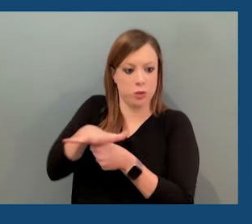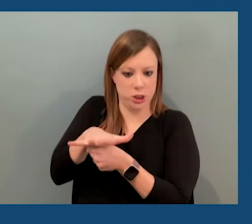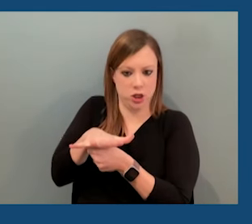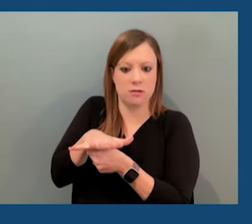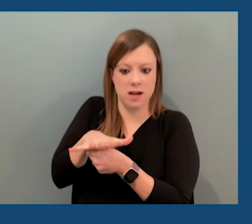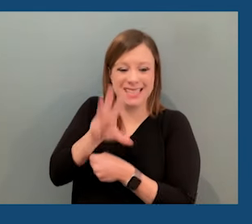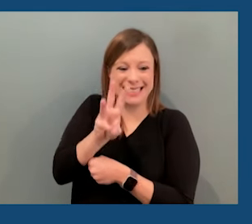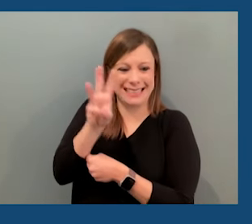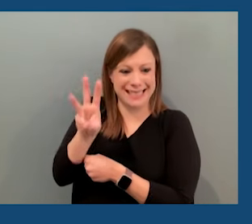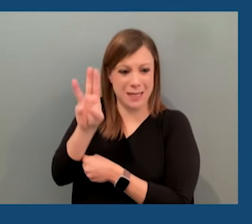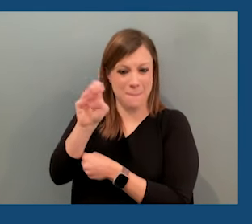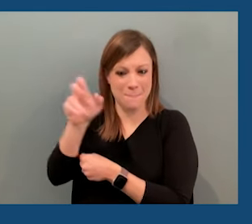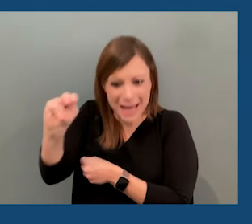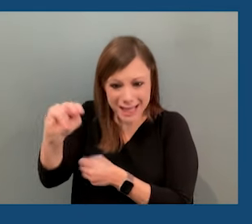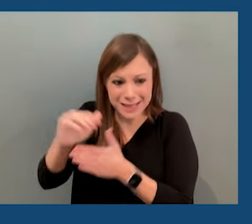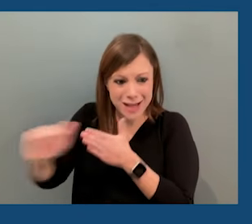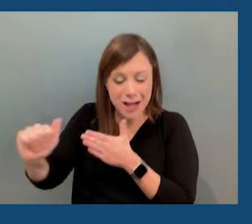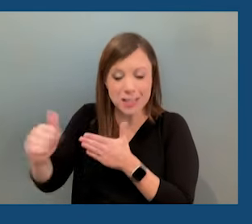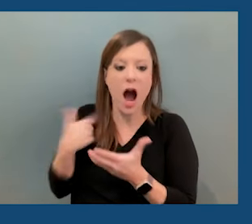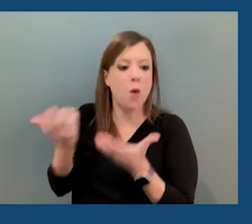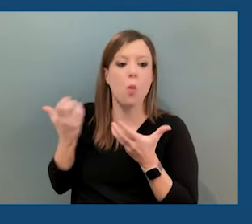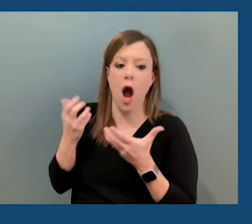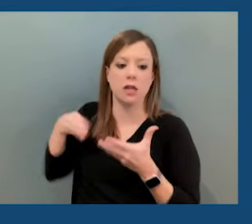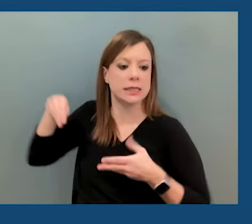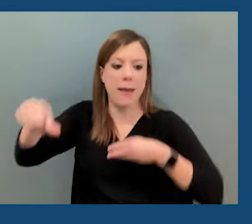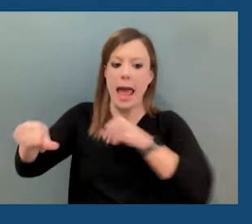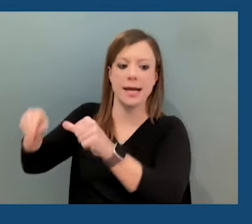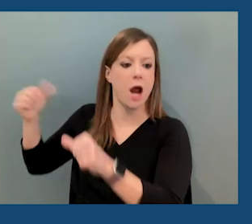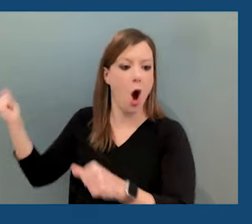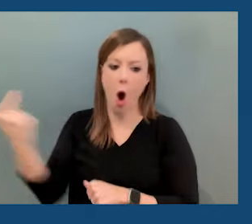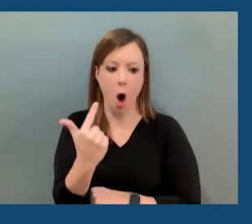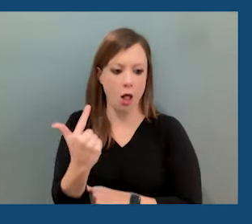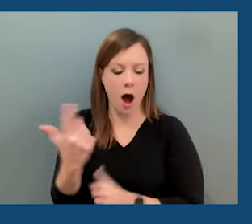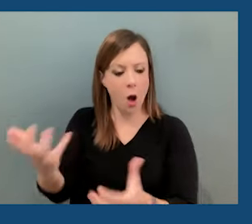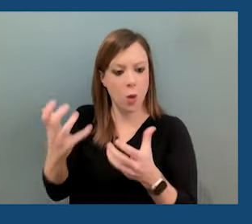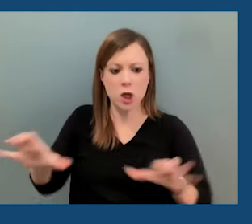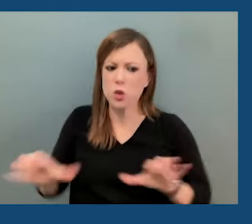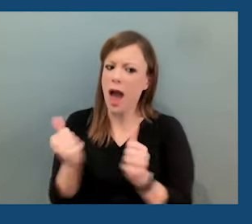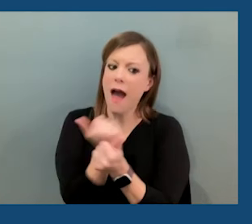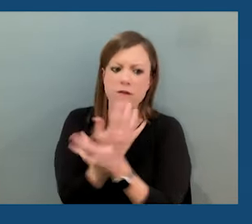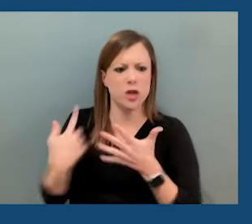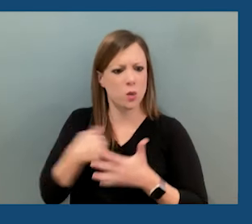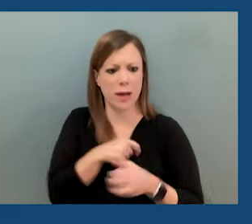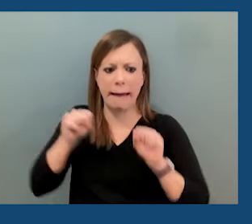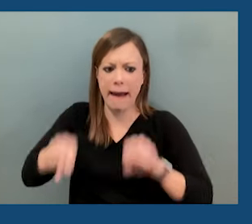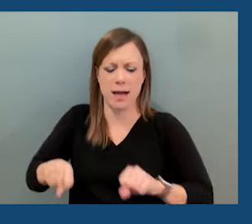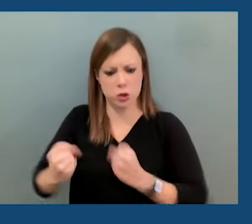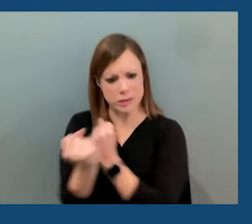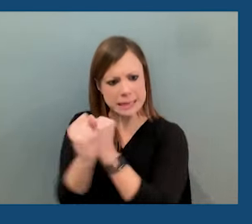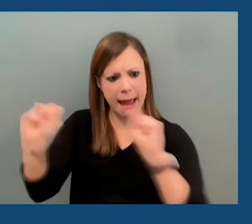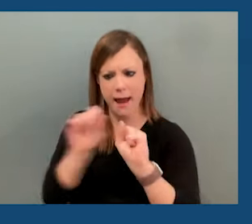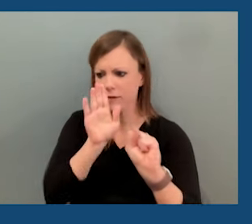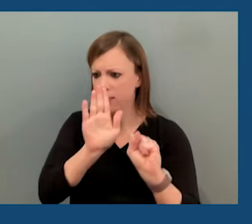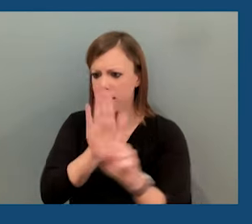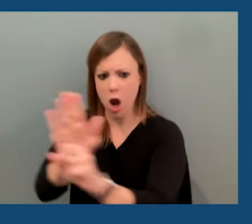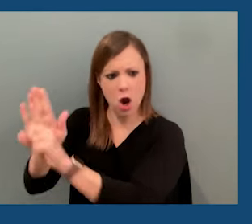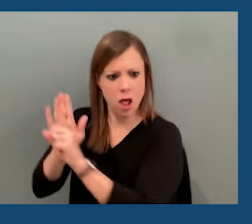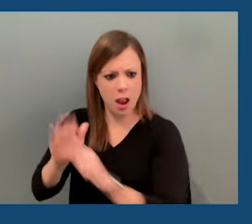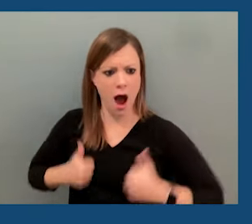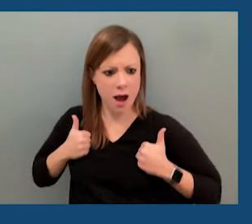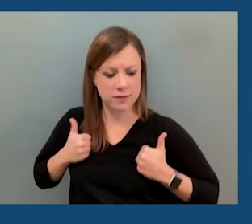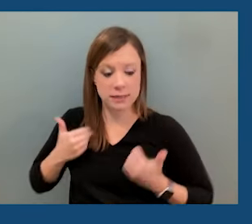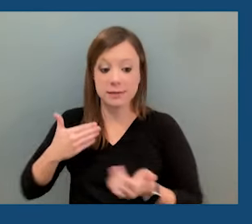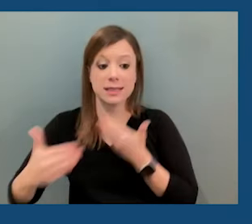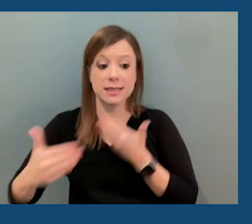And I want every dime of that spent. I want to make sure we're doing everything we can in our power to help save the lives of our citizens here, whether they're teenagers